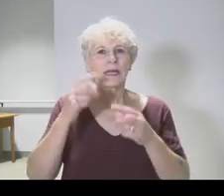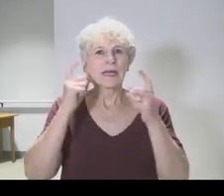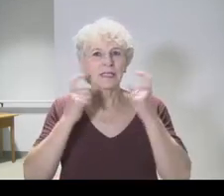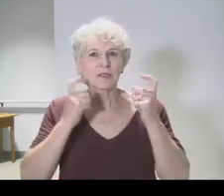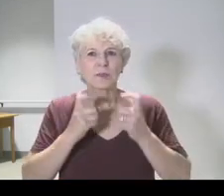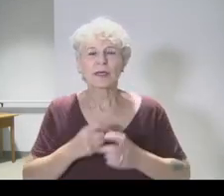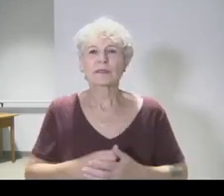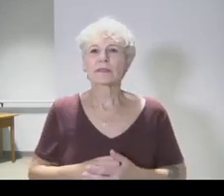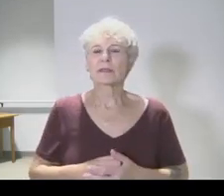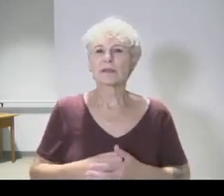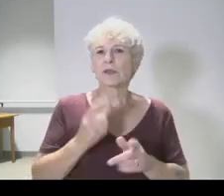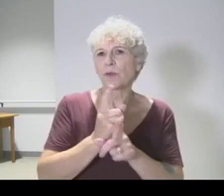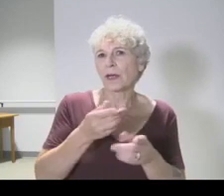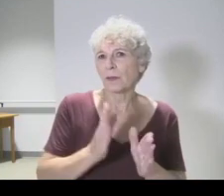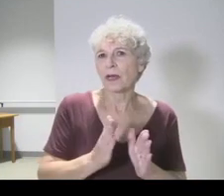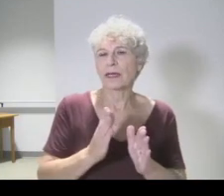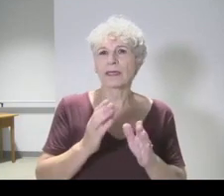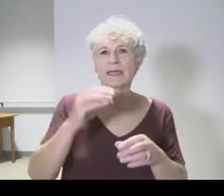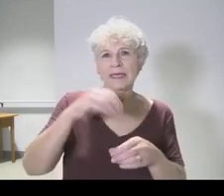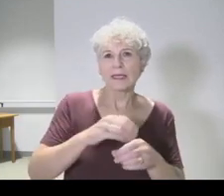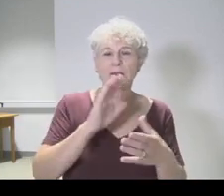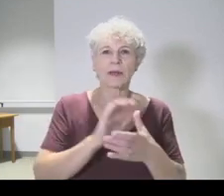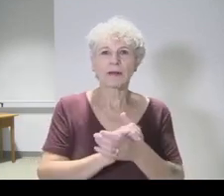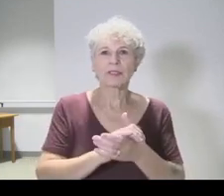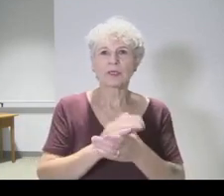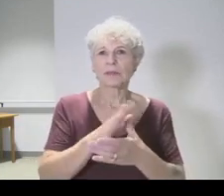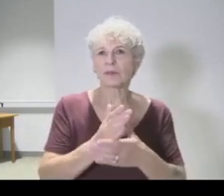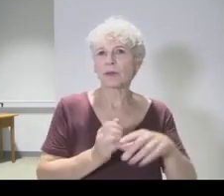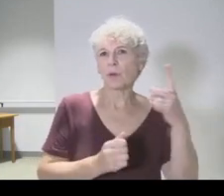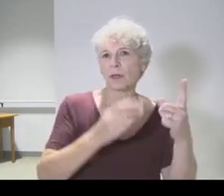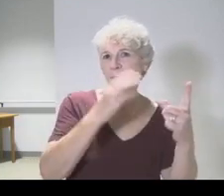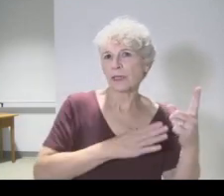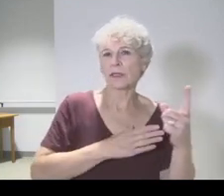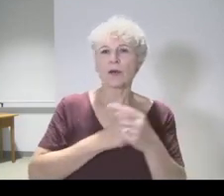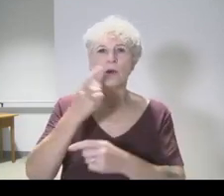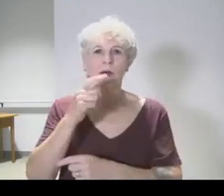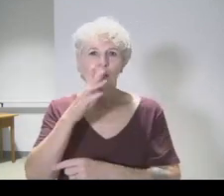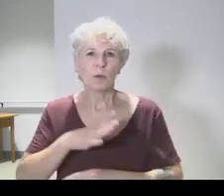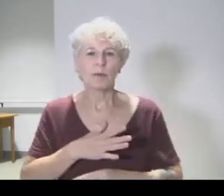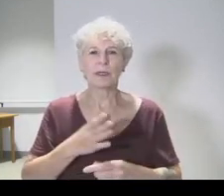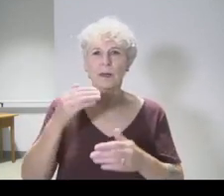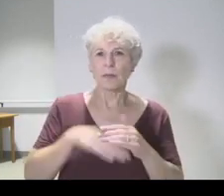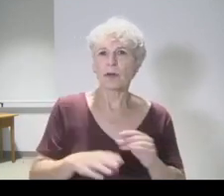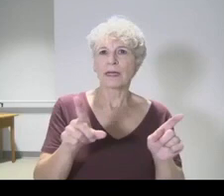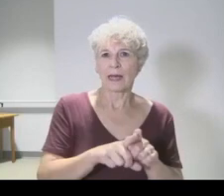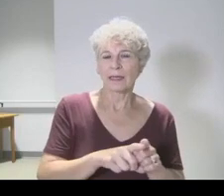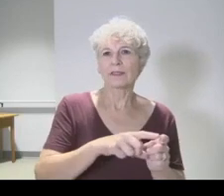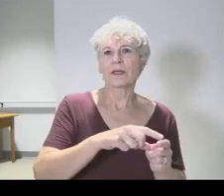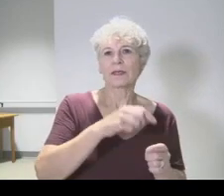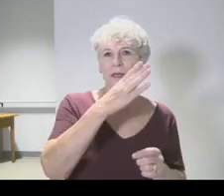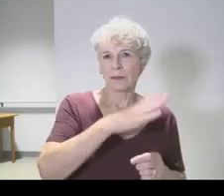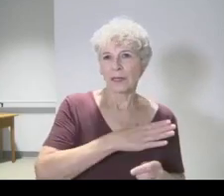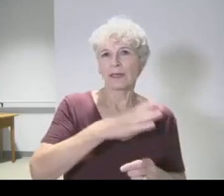its intended place within a monogamous marriage between one man and one woman who were born as a man and a